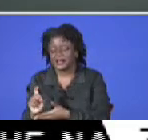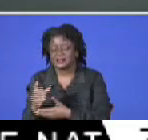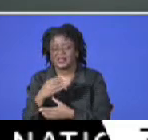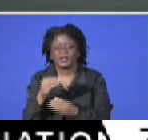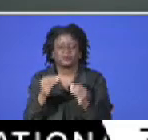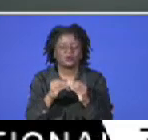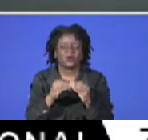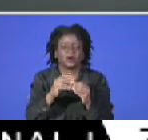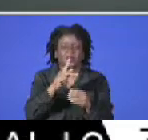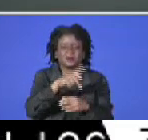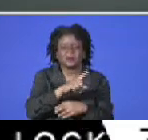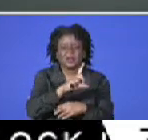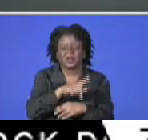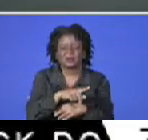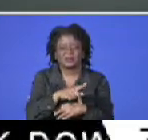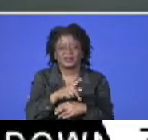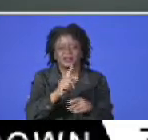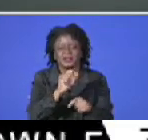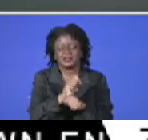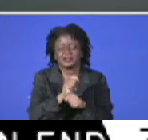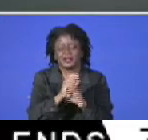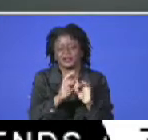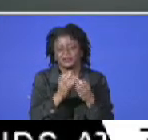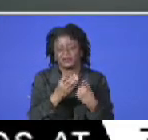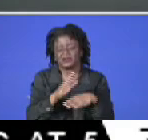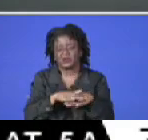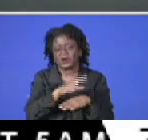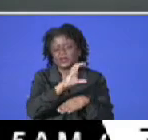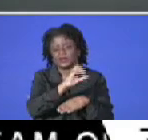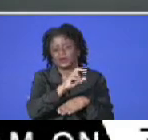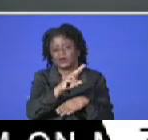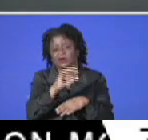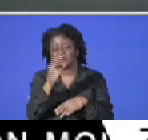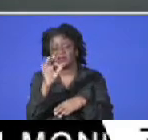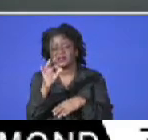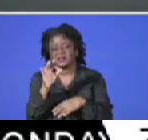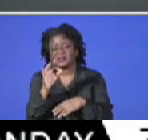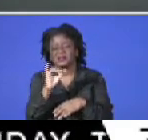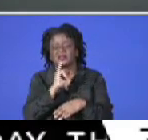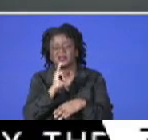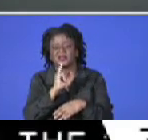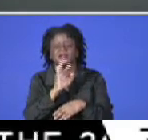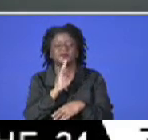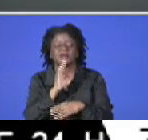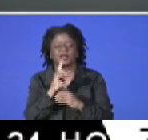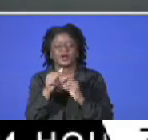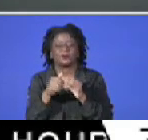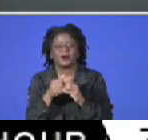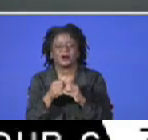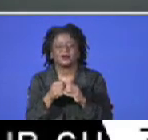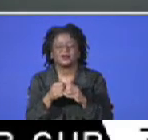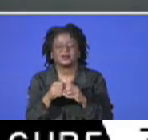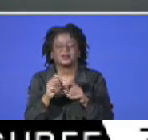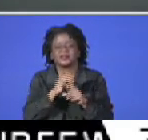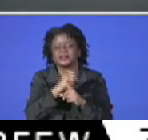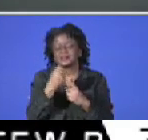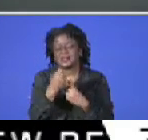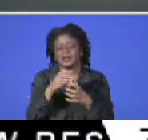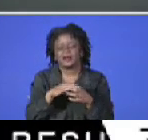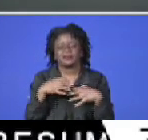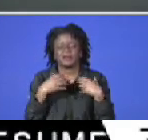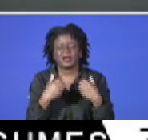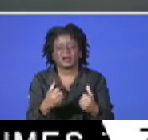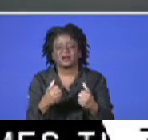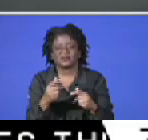The Progressive Liberal Party's task force on COVID-19 is weighing in on the state of the healthcare system and the impact COVID-19 is